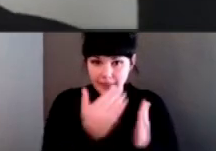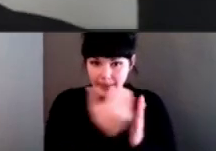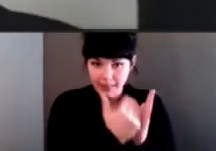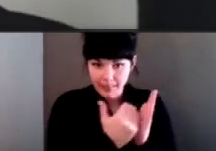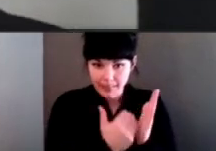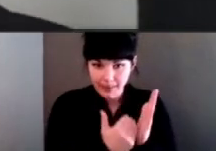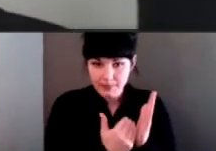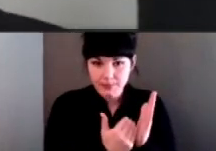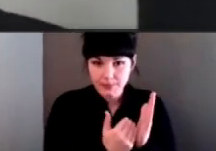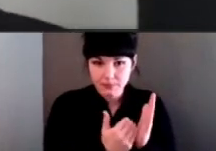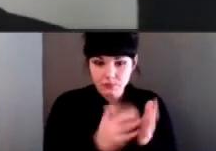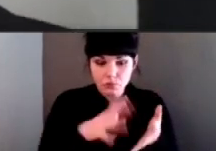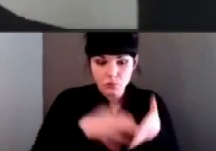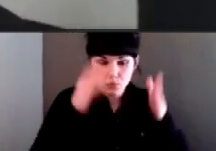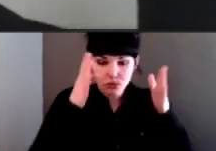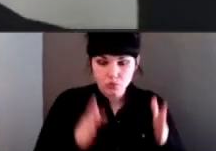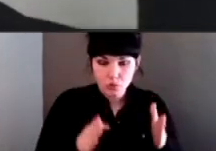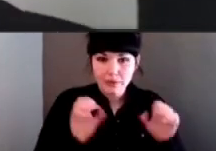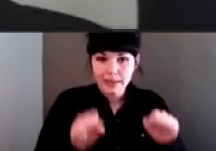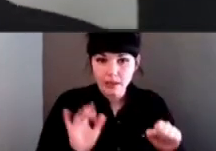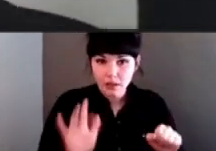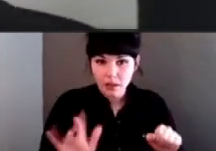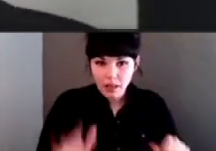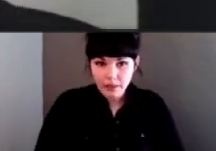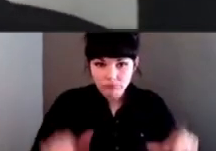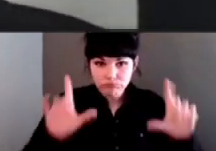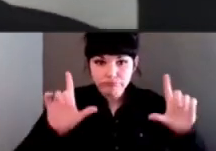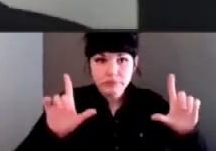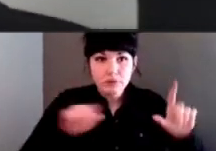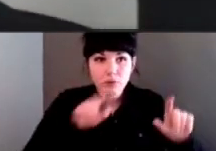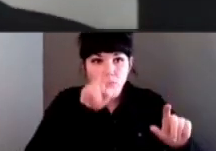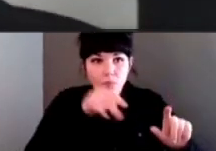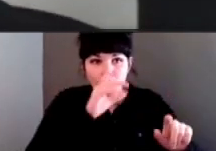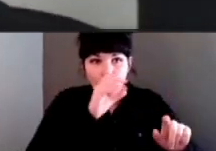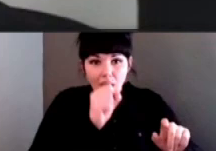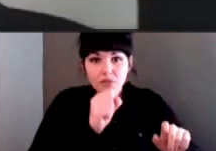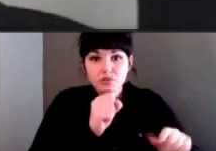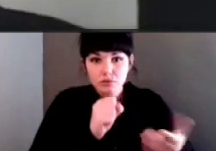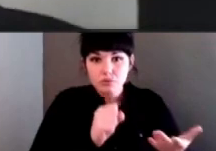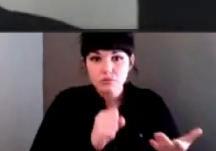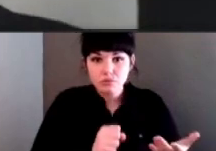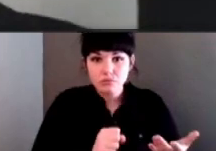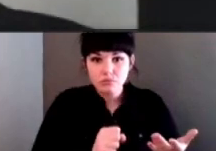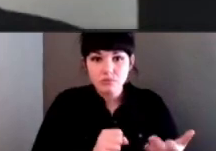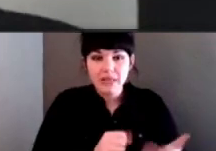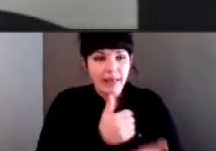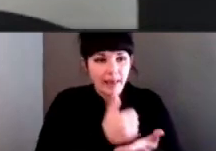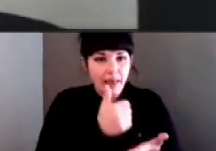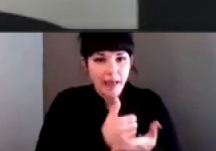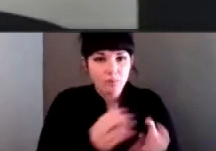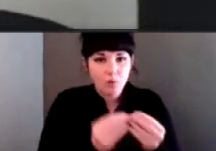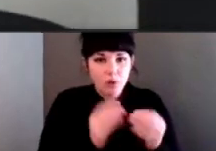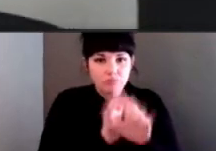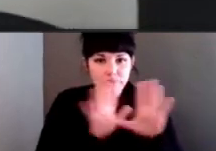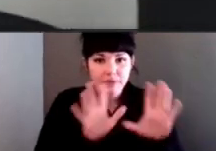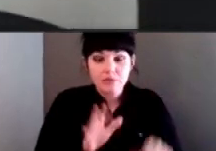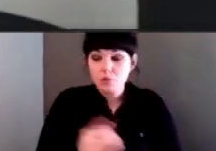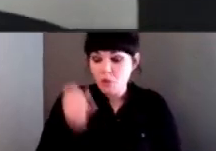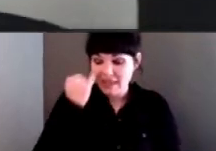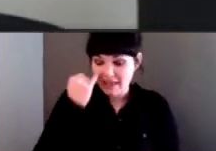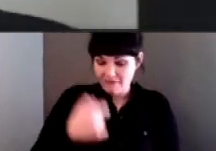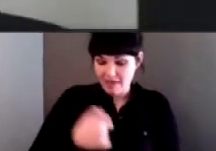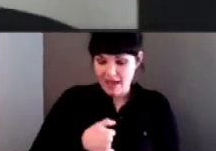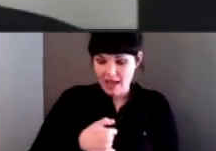with some of the things that they need help with. So if I'm a parent and I'm struggling with reading, or I'm struggling with some of the